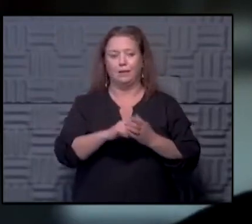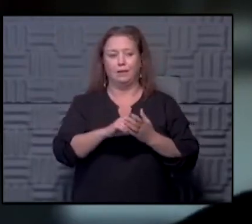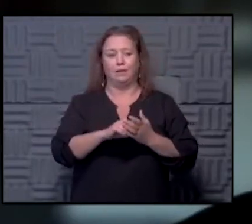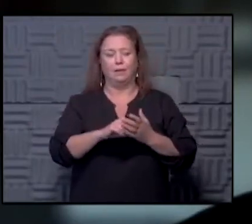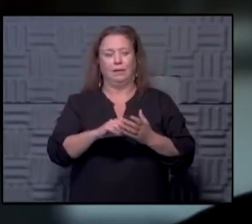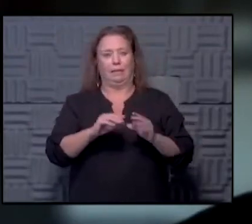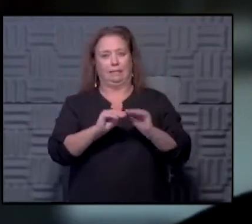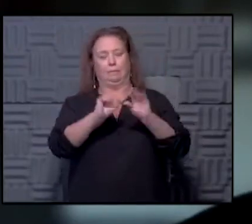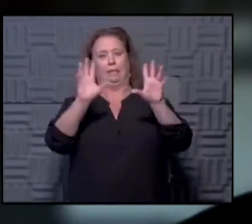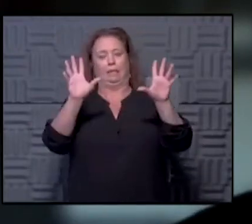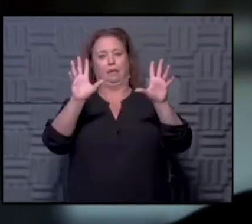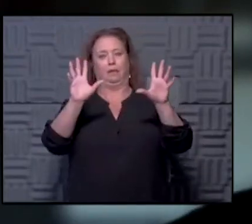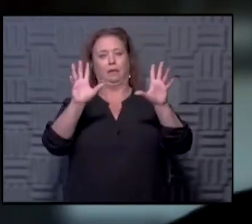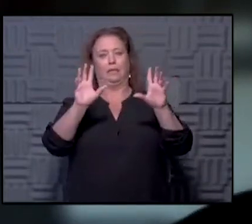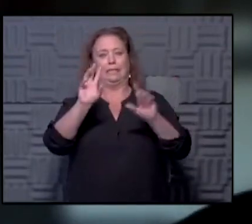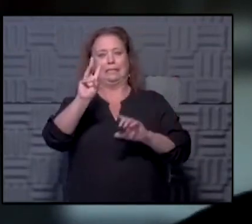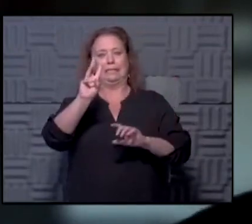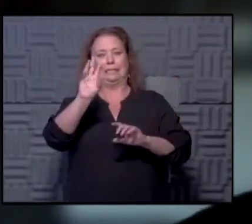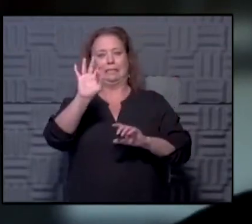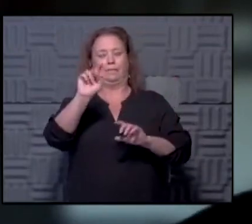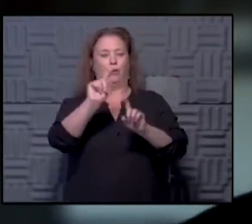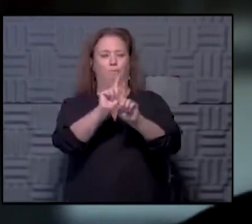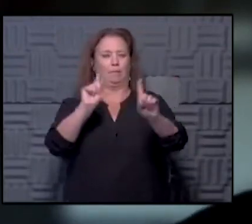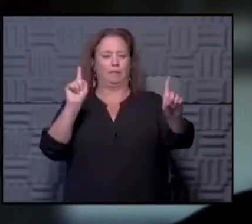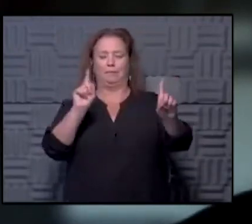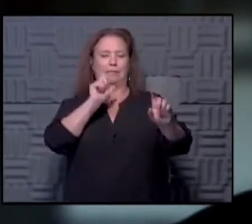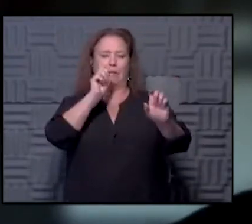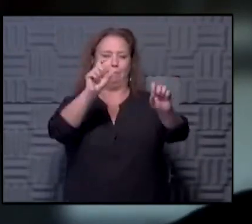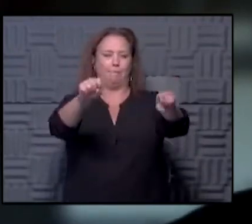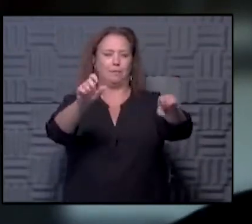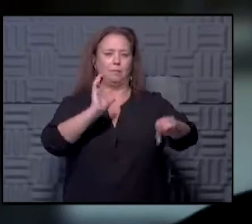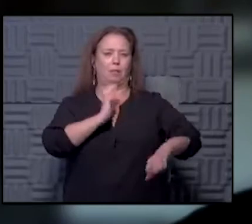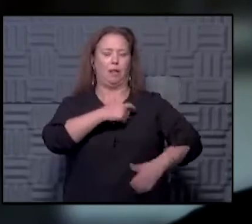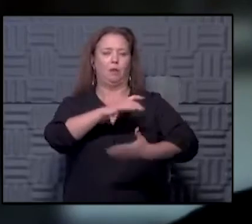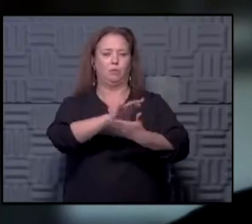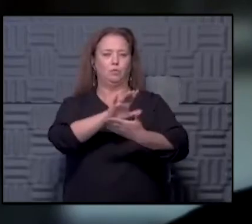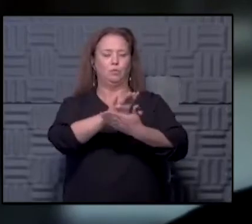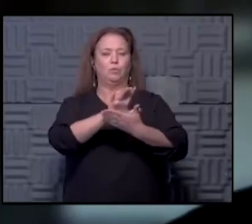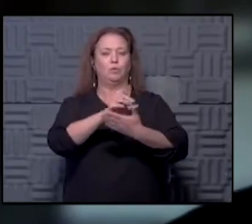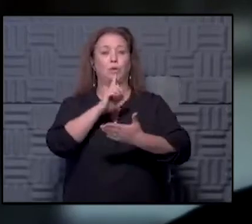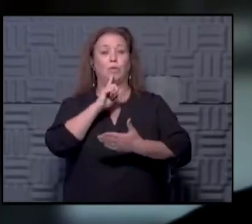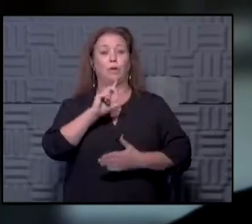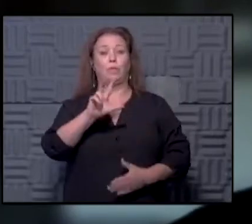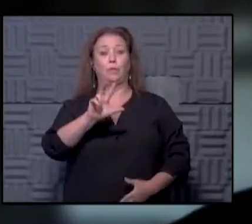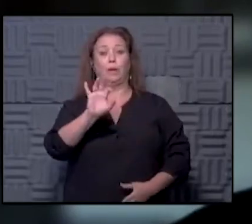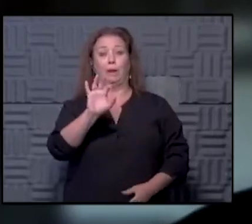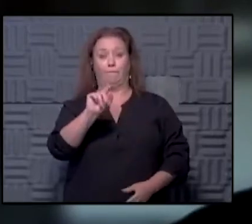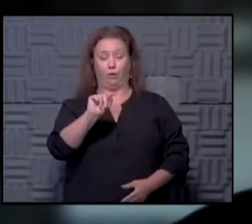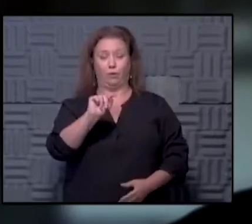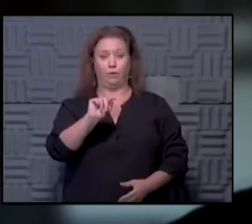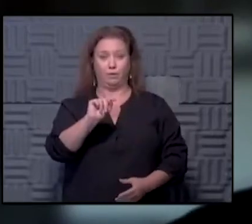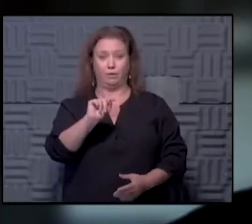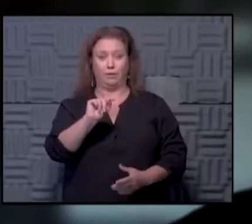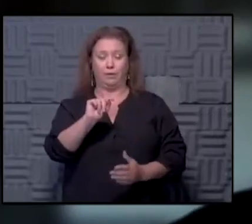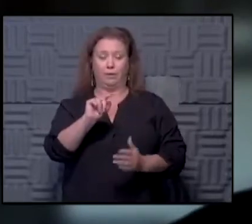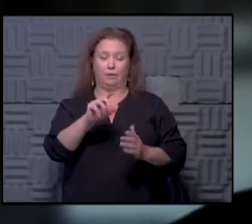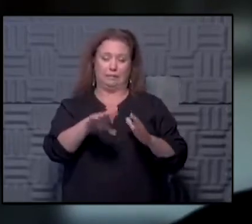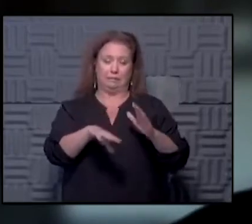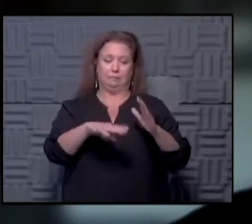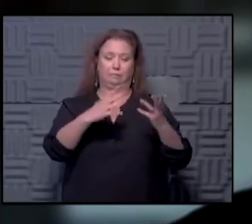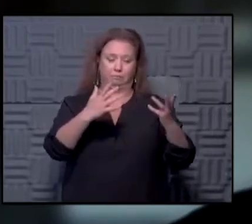abundantly clear that doing the 6-foot distance is not going to be a possibility. So they've told us that 3-foot distance is optimal